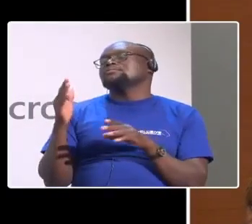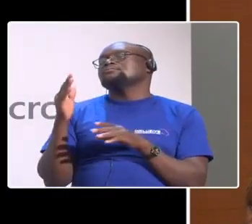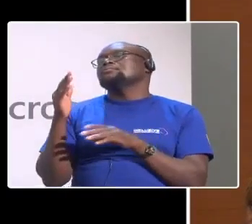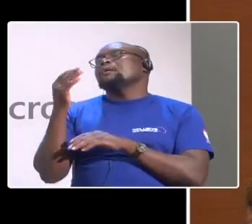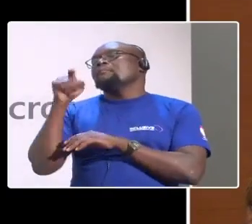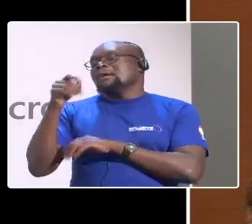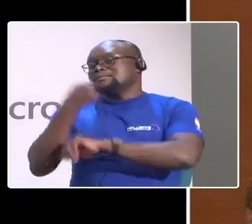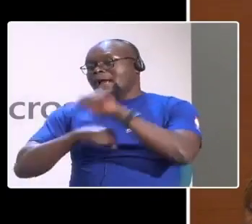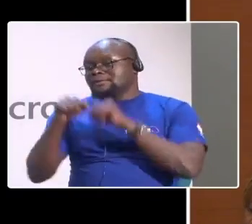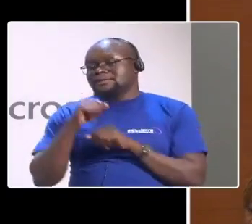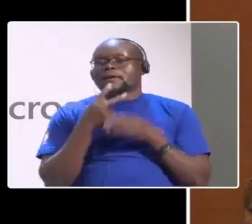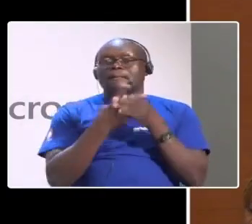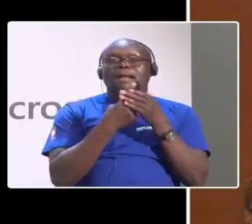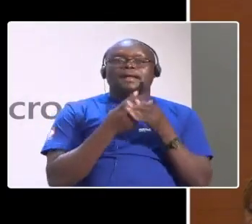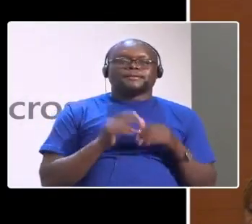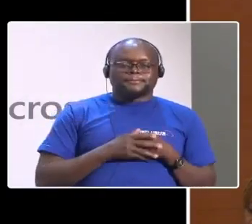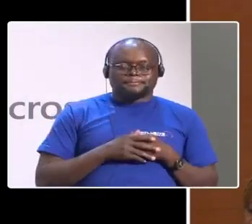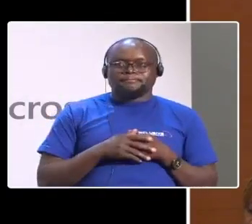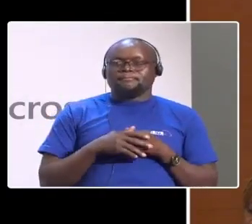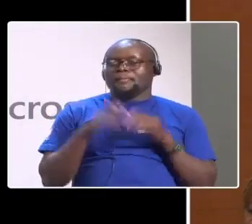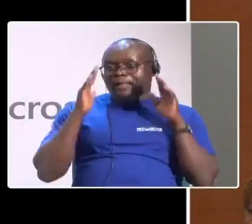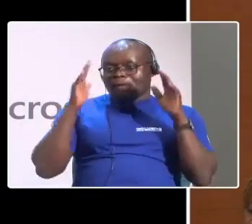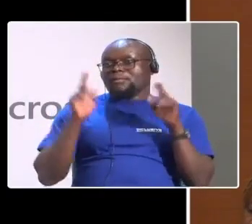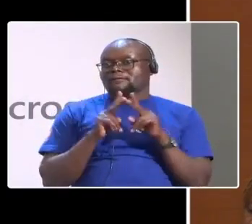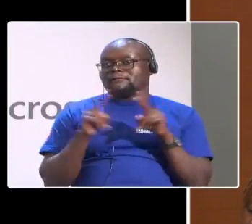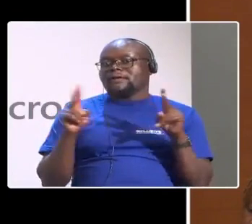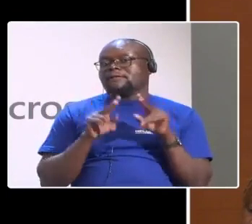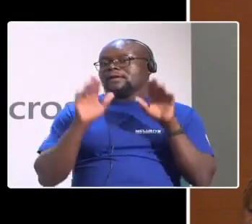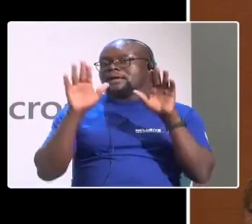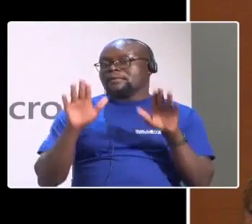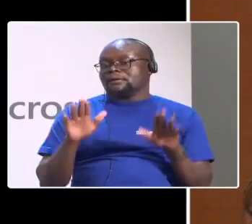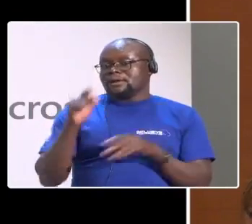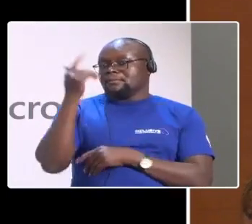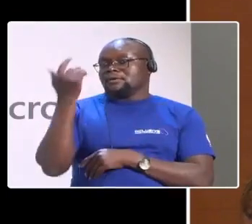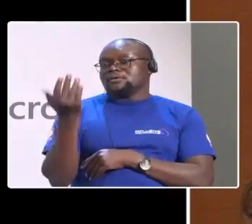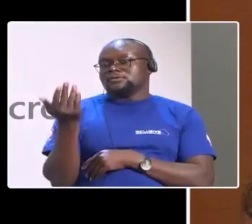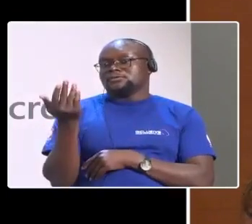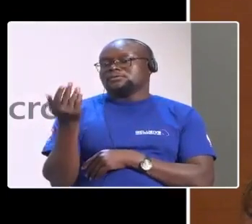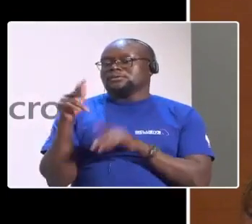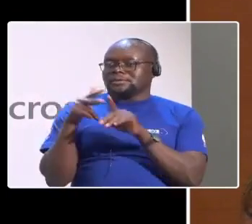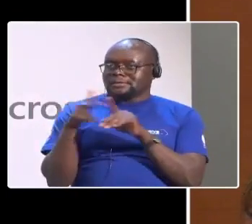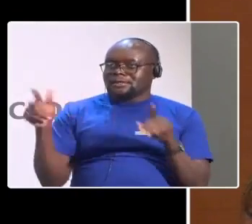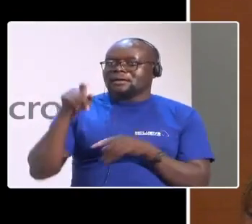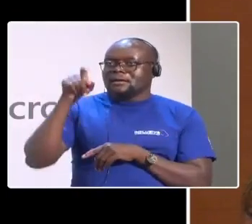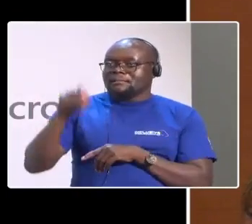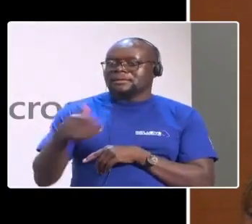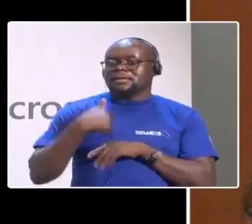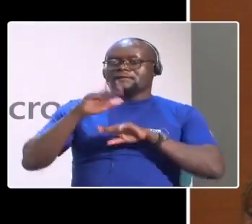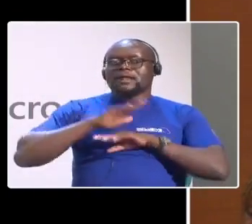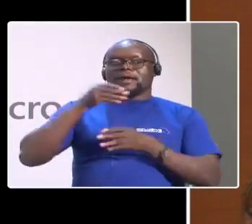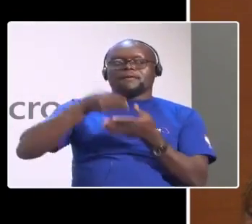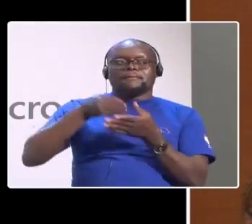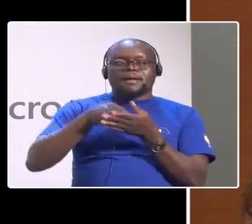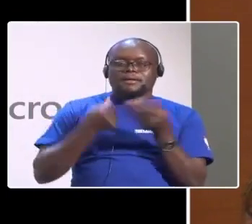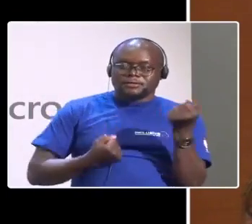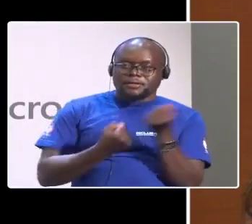should be active partners. The commitment is very important, because in the beginning you won't earn enough money to feed